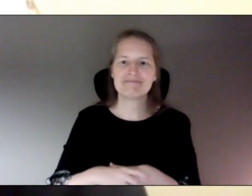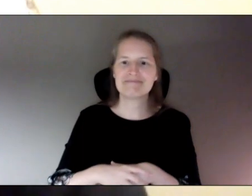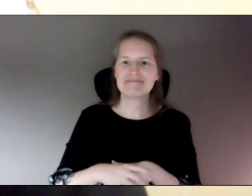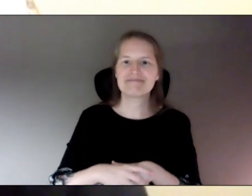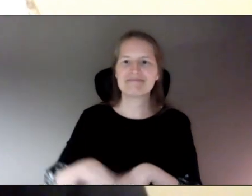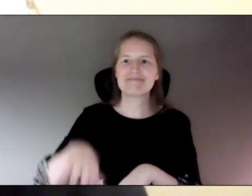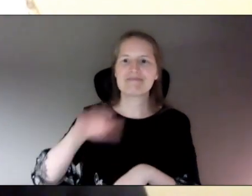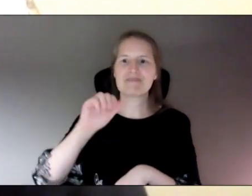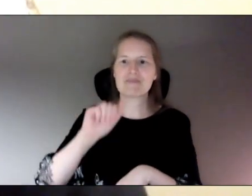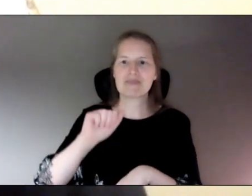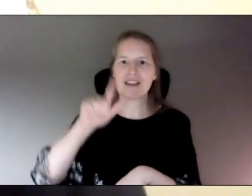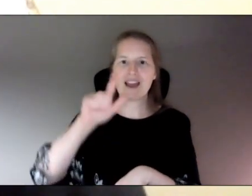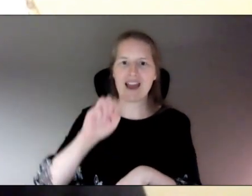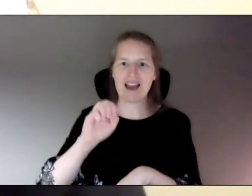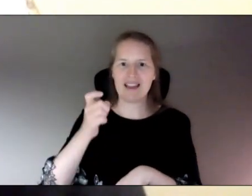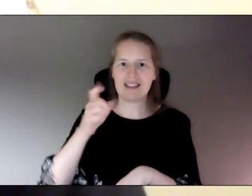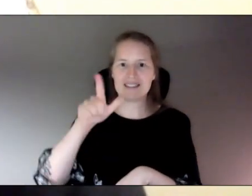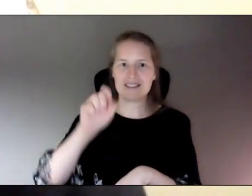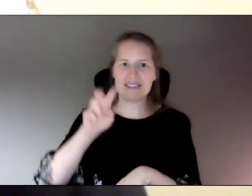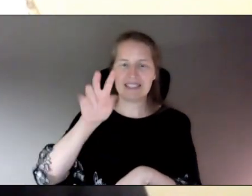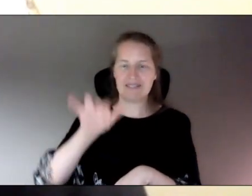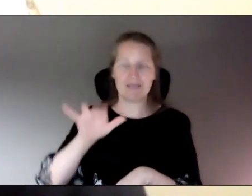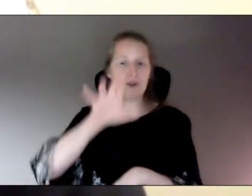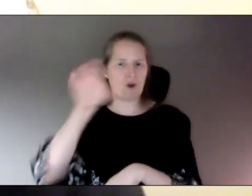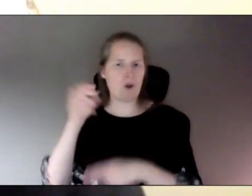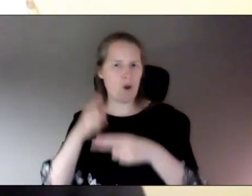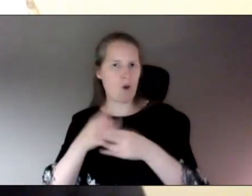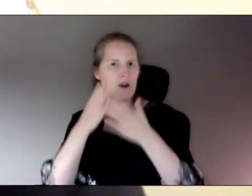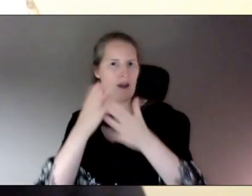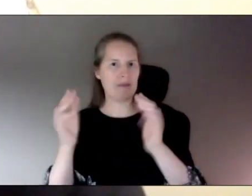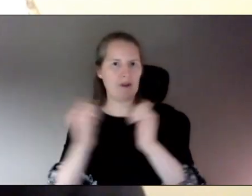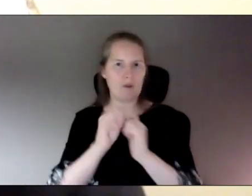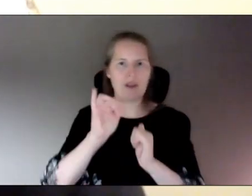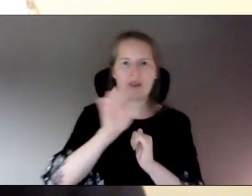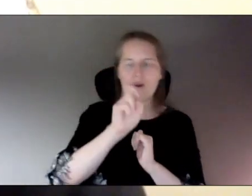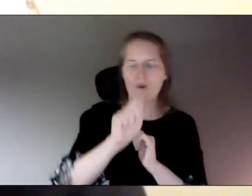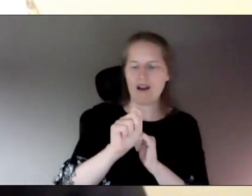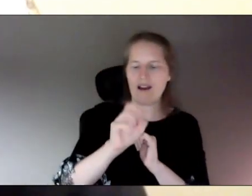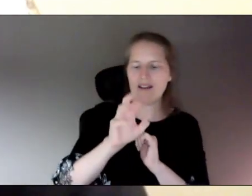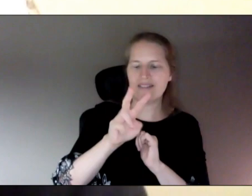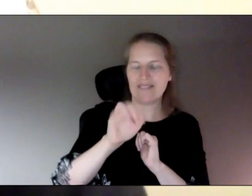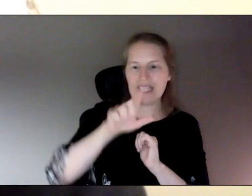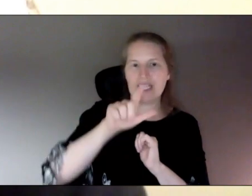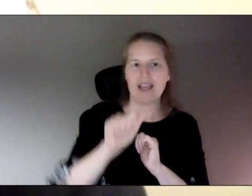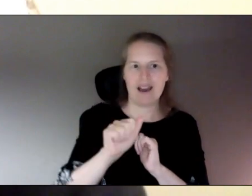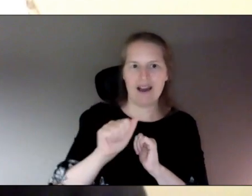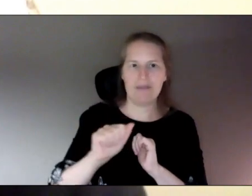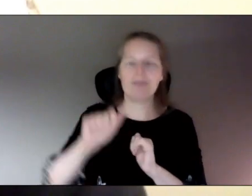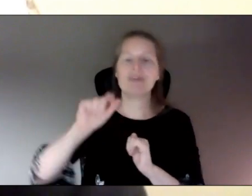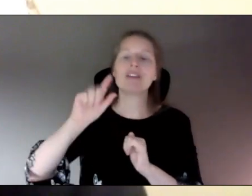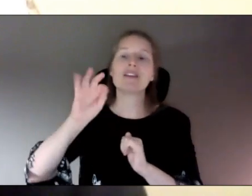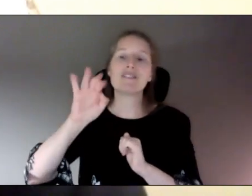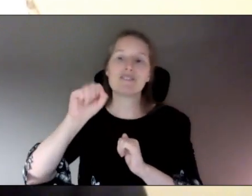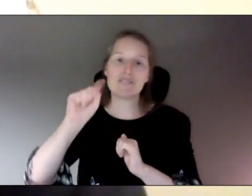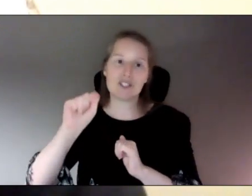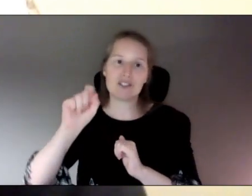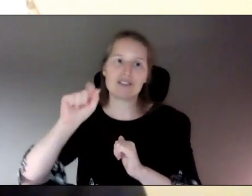Alex Levy is co-nominated tonight, along with Juan Francisco Villa, for First Stage's production of